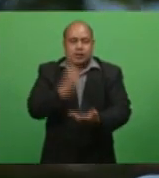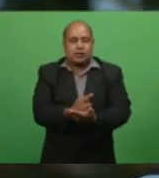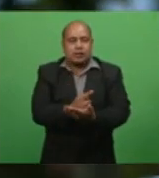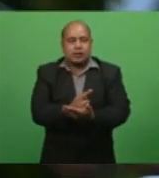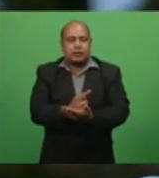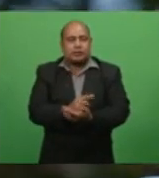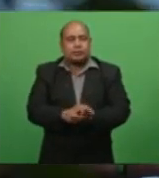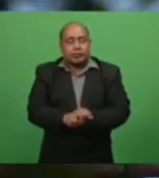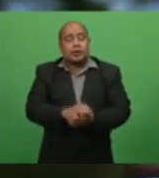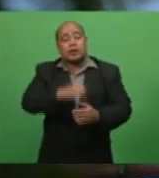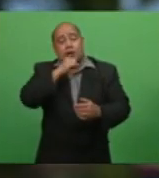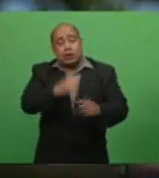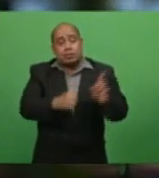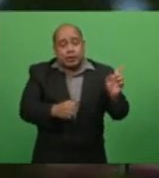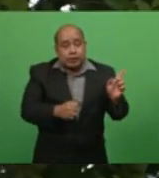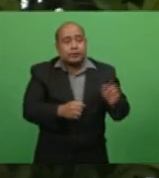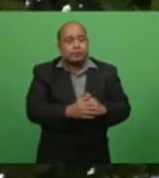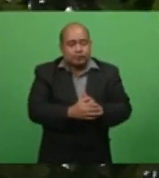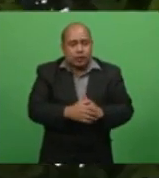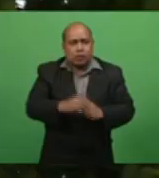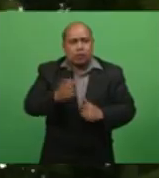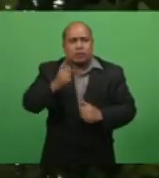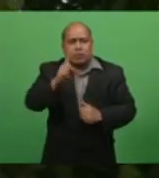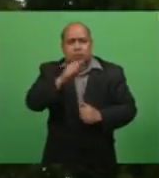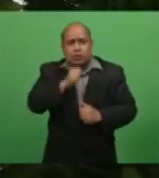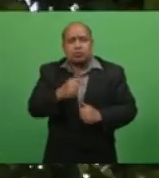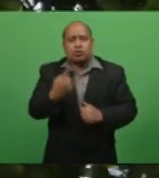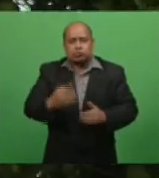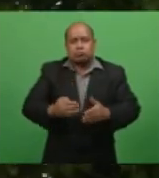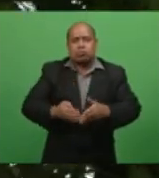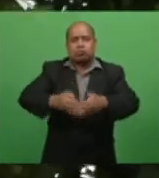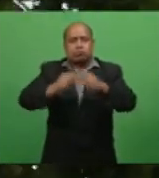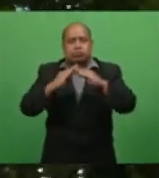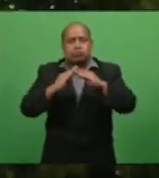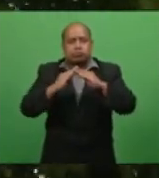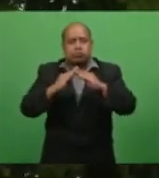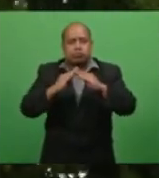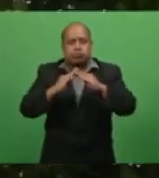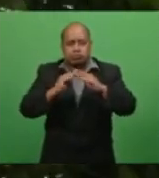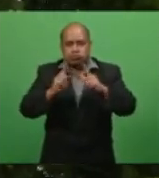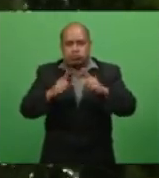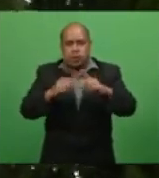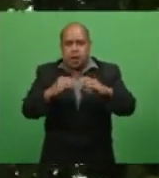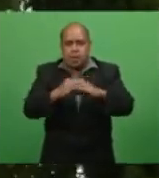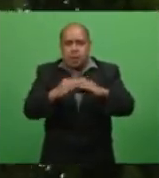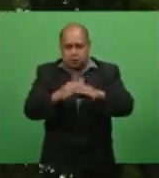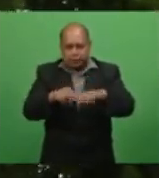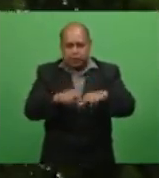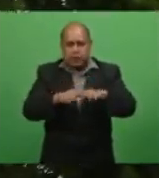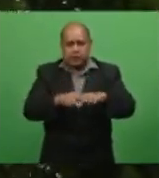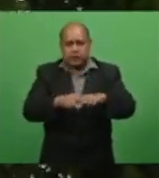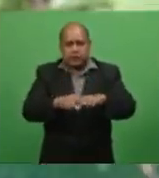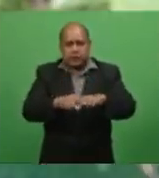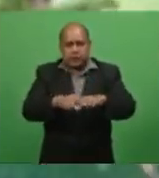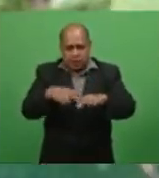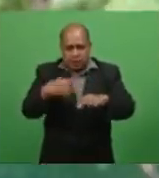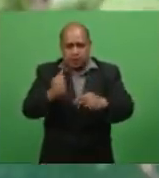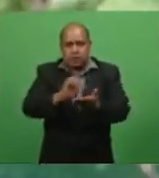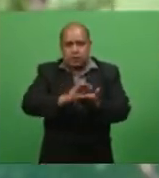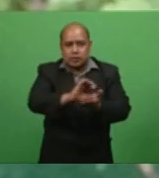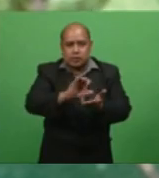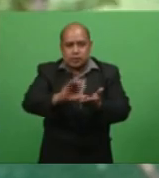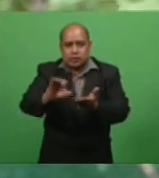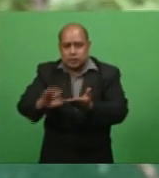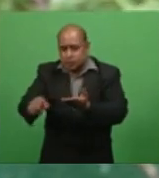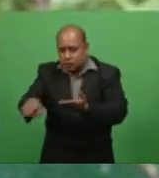investors behind forming Kontiki Finance in Fiji. The 60-year-old has shares in Ngonovo Investment and is also the owner of Cover